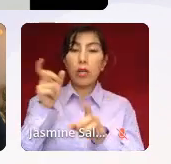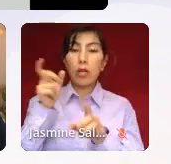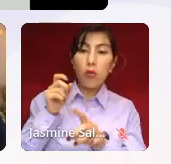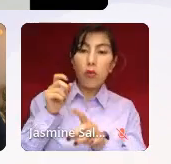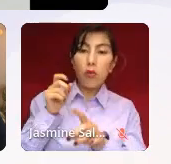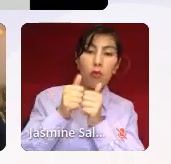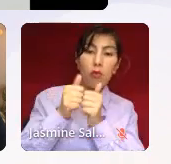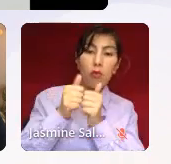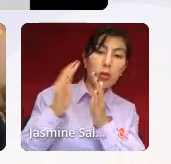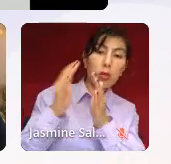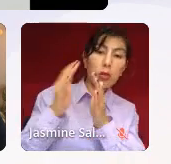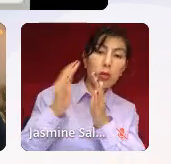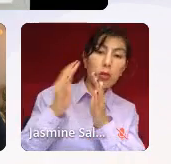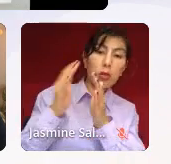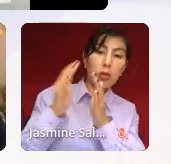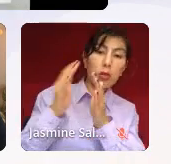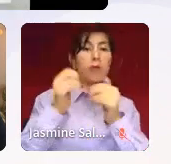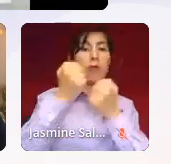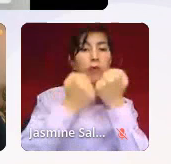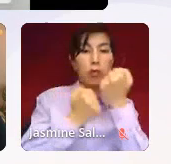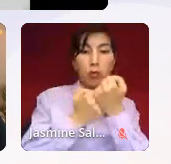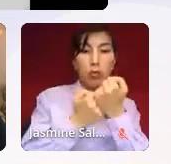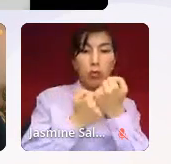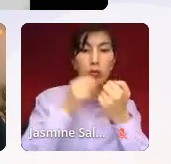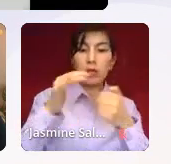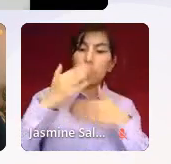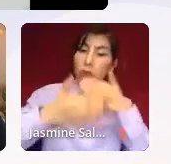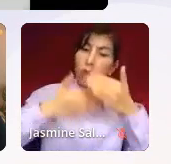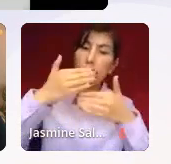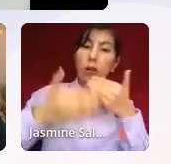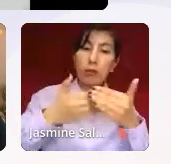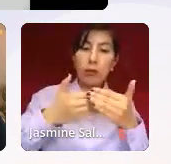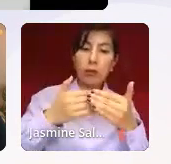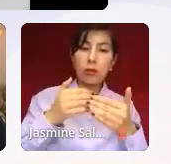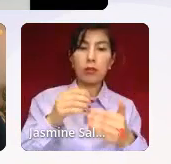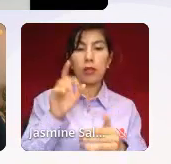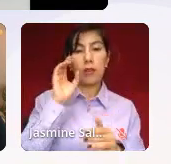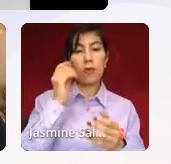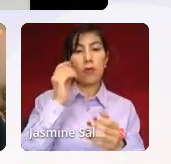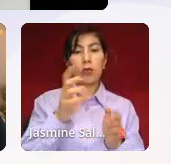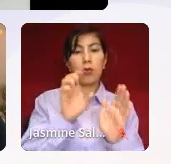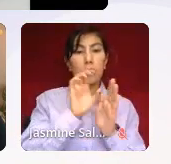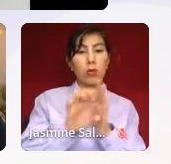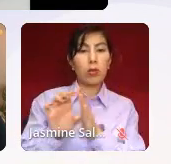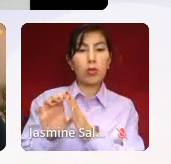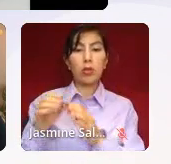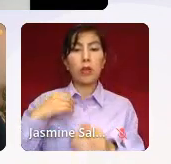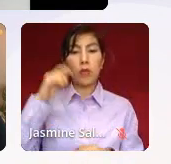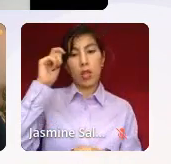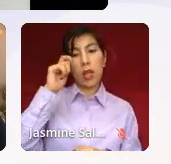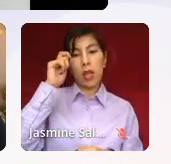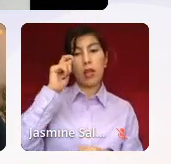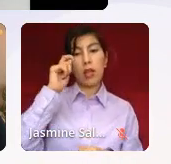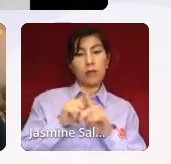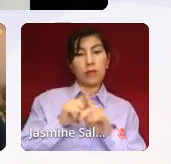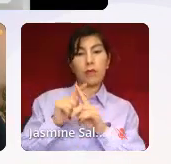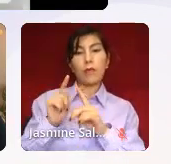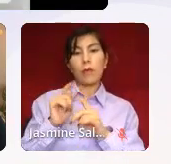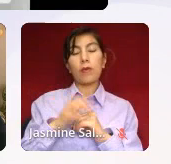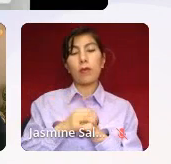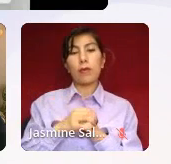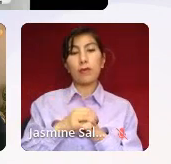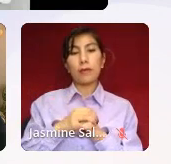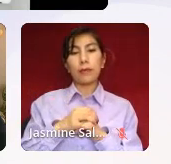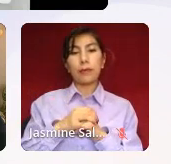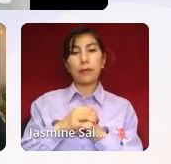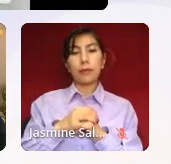is, building this structure as a process? A couple of pictures of the hats about the point that